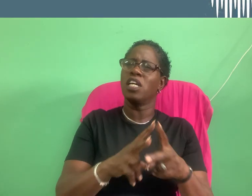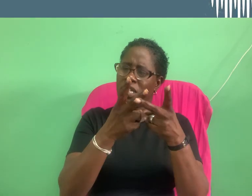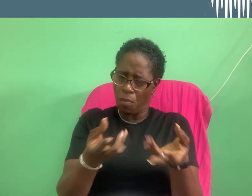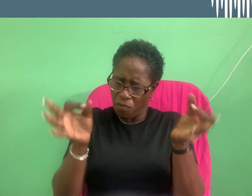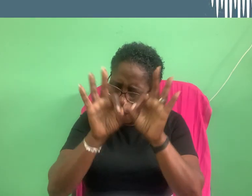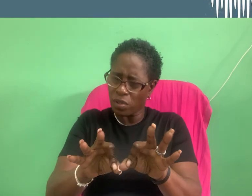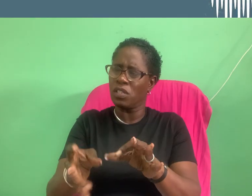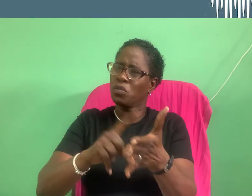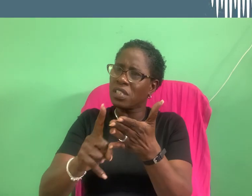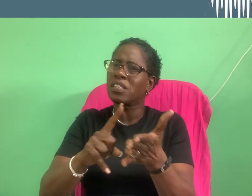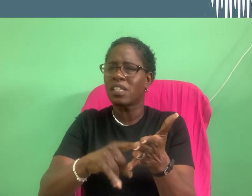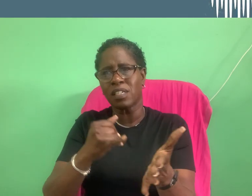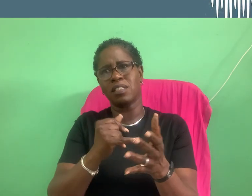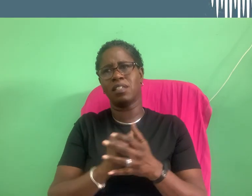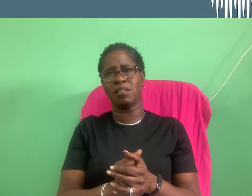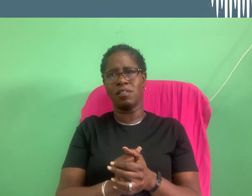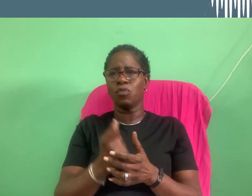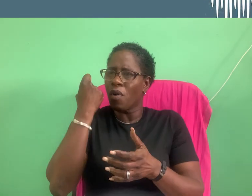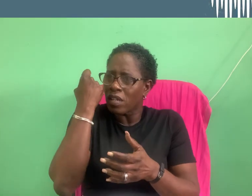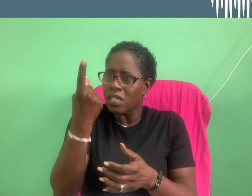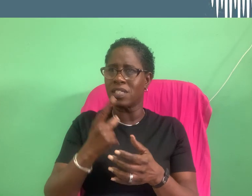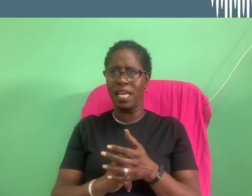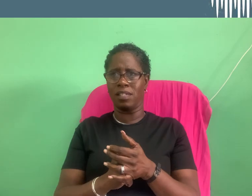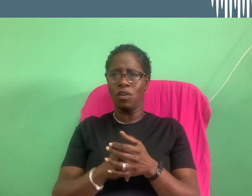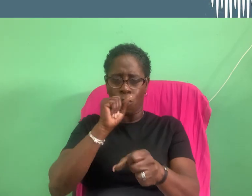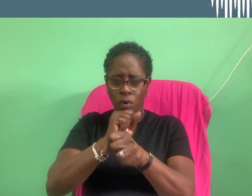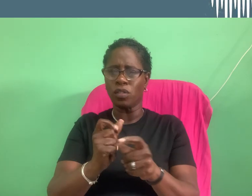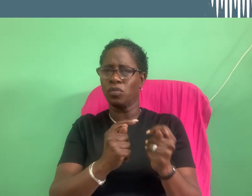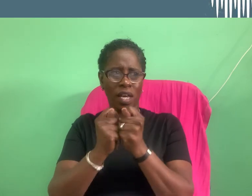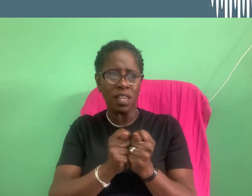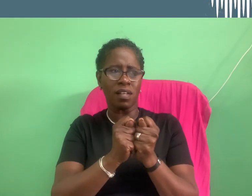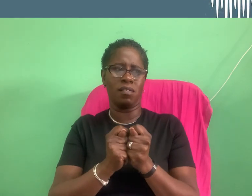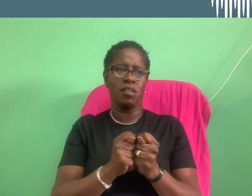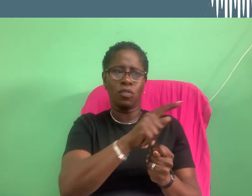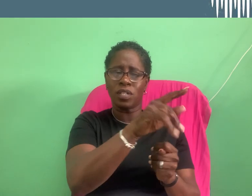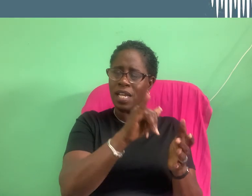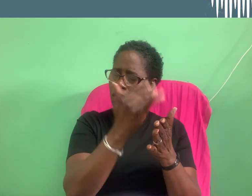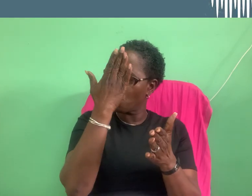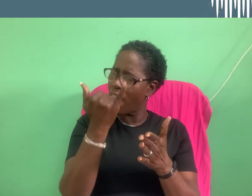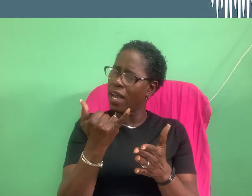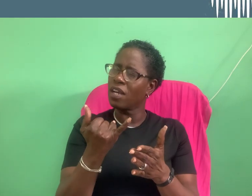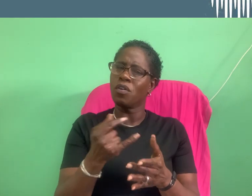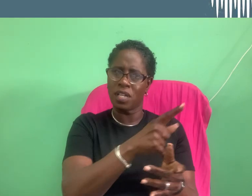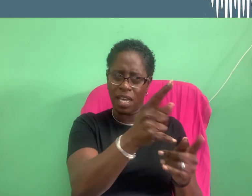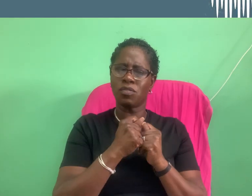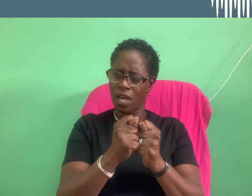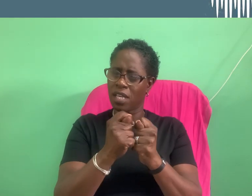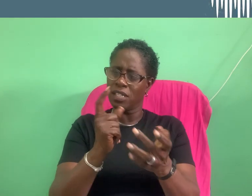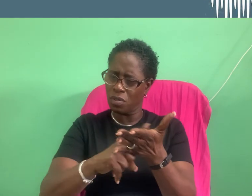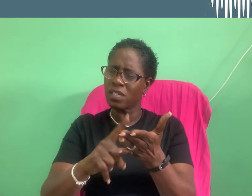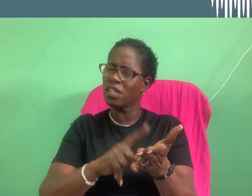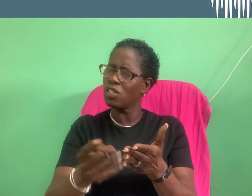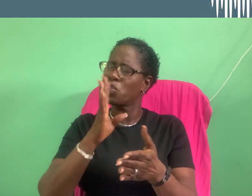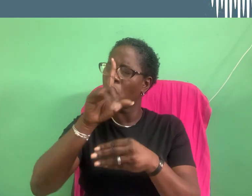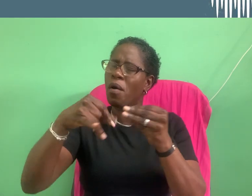people, the bottom line is us being here together today is trying to encourage just, let's talk about it. Like we're going to say the wrong